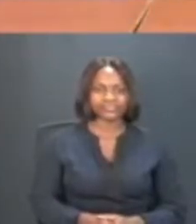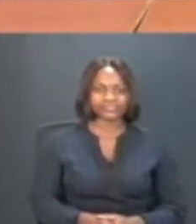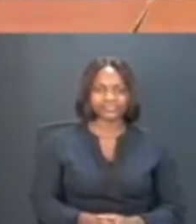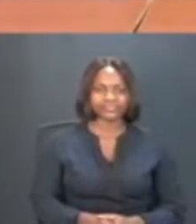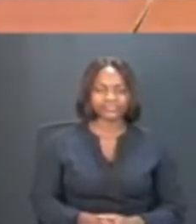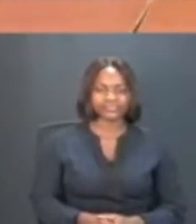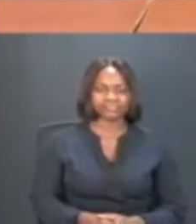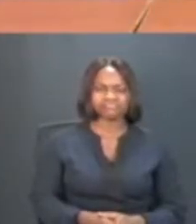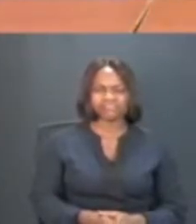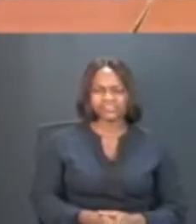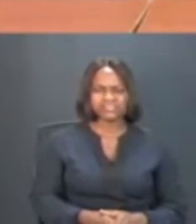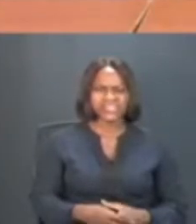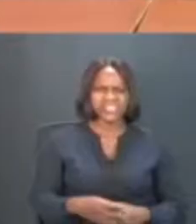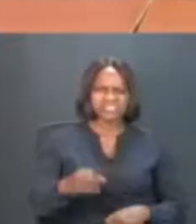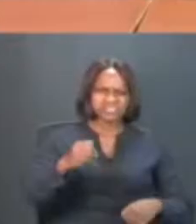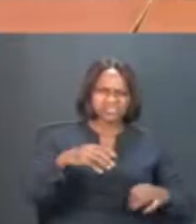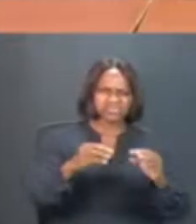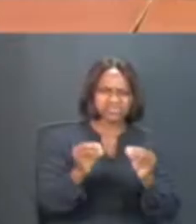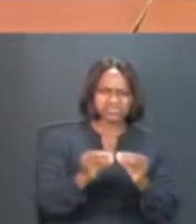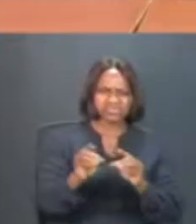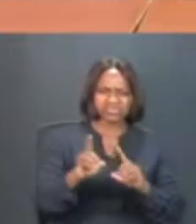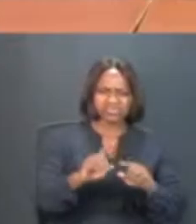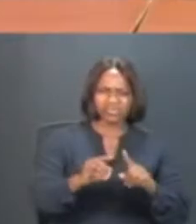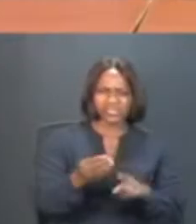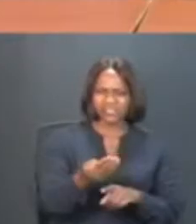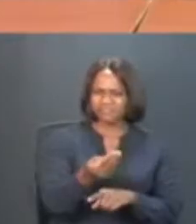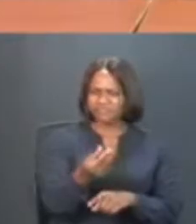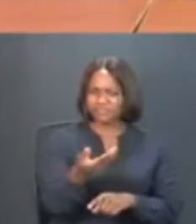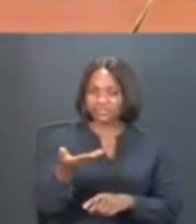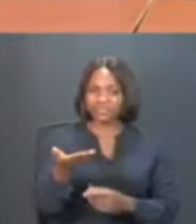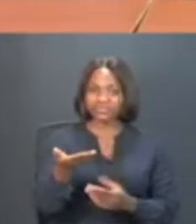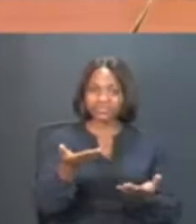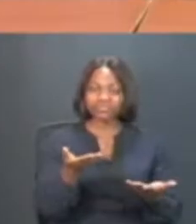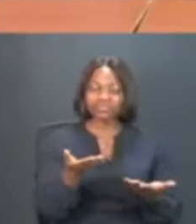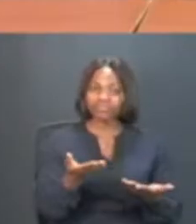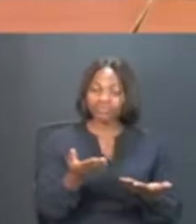some few observations that needs to be brought to light,